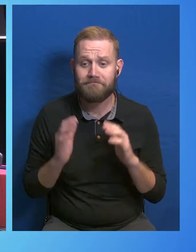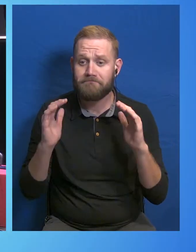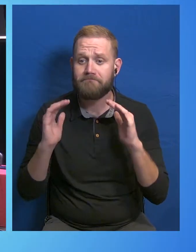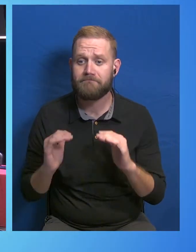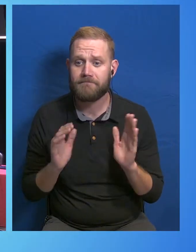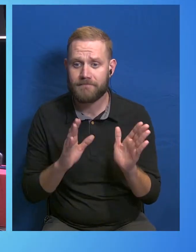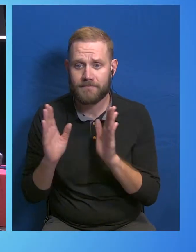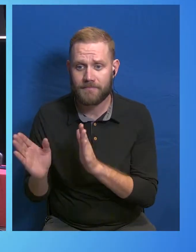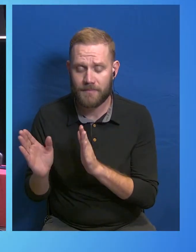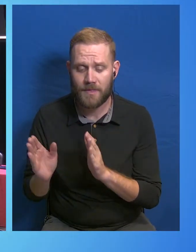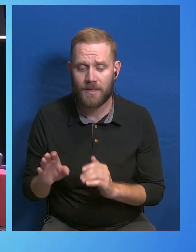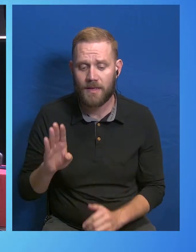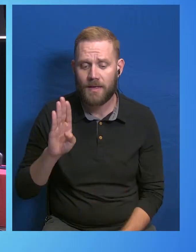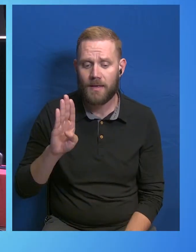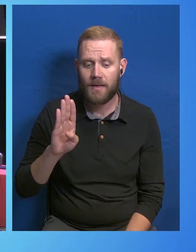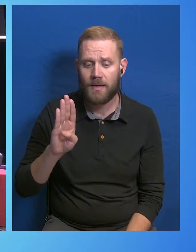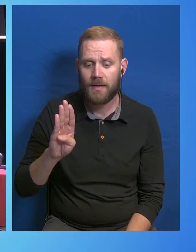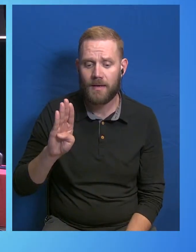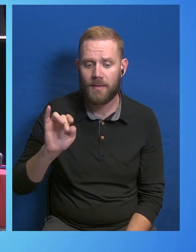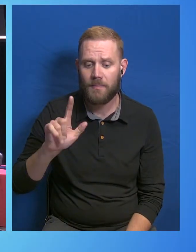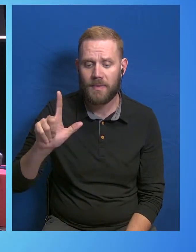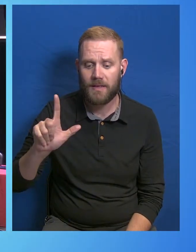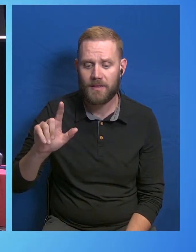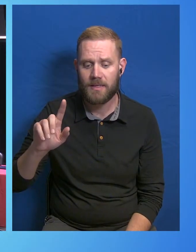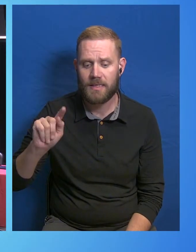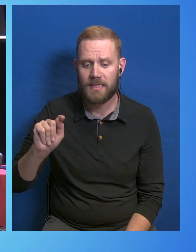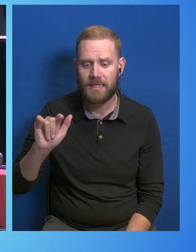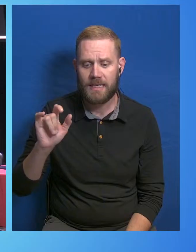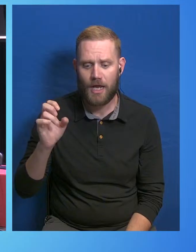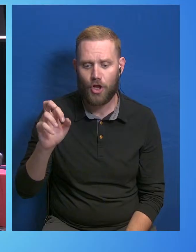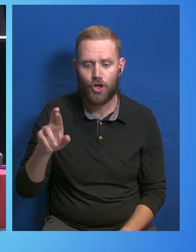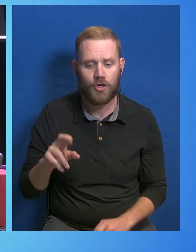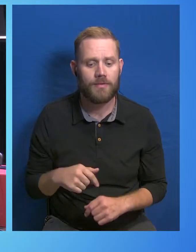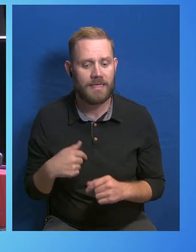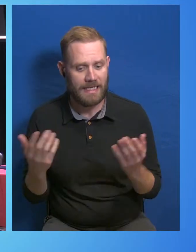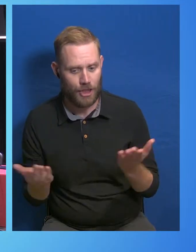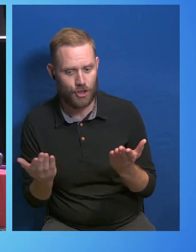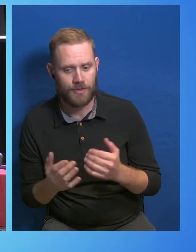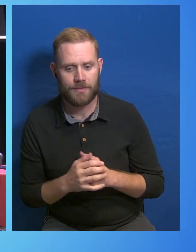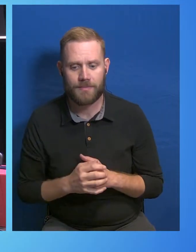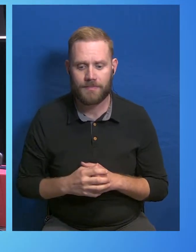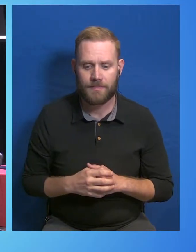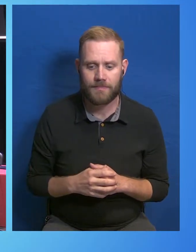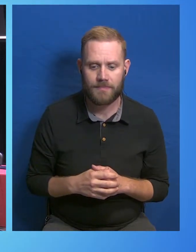Then we also have Bill Kaler Present.